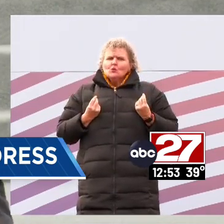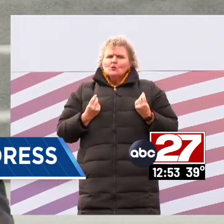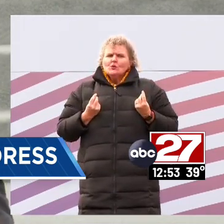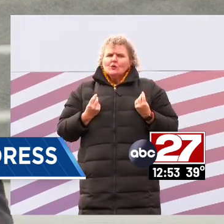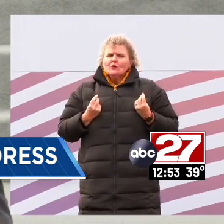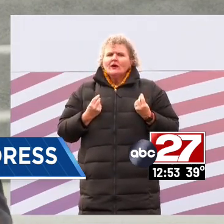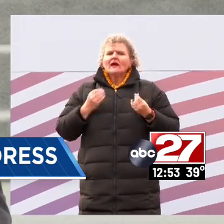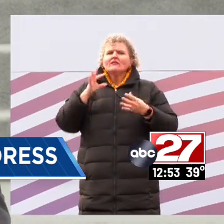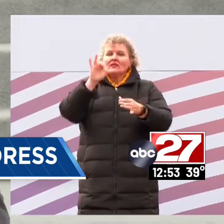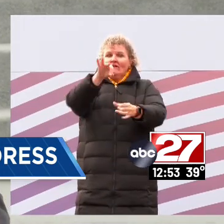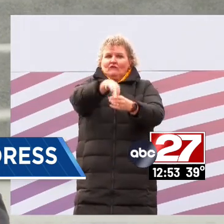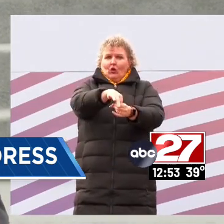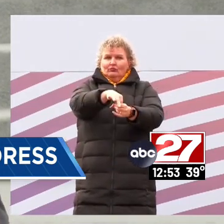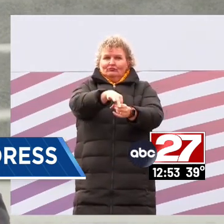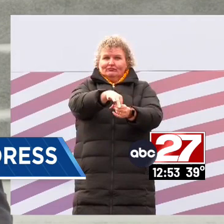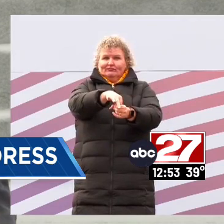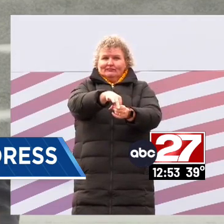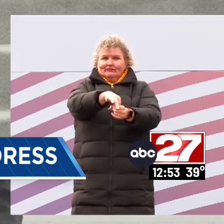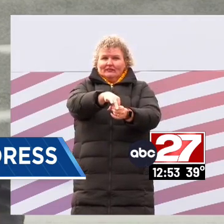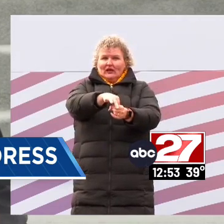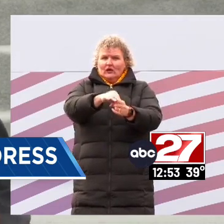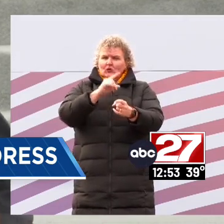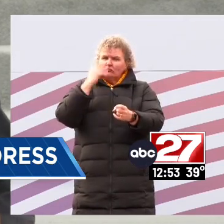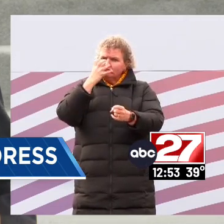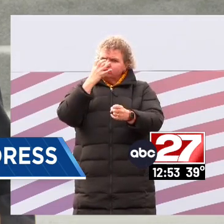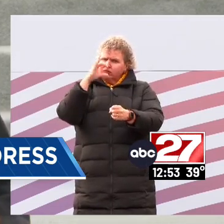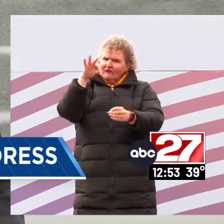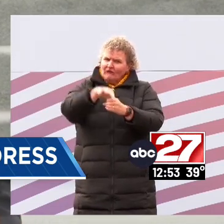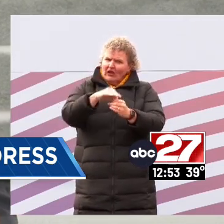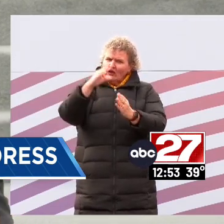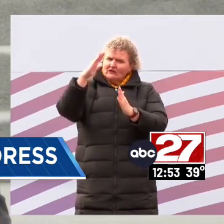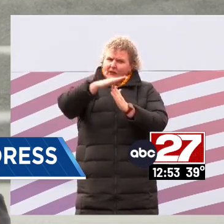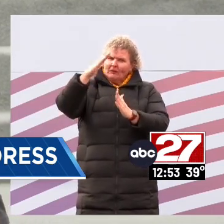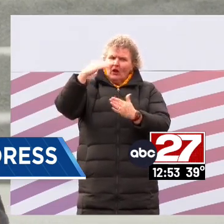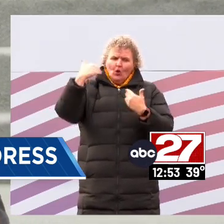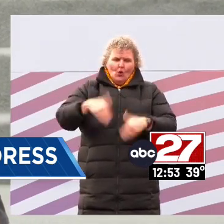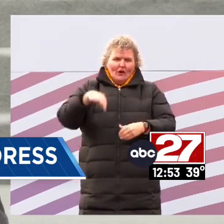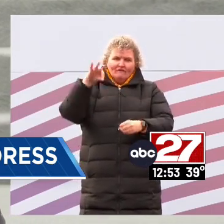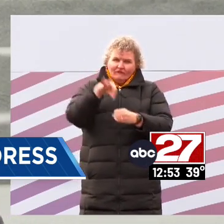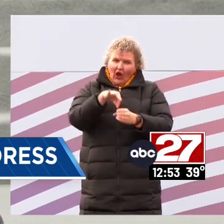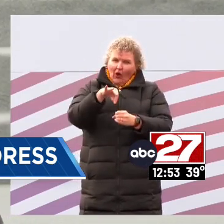vote. A record number of votes, I might add.